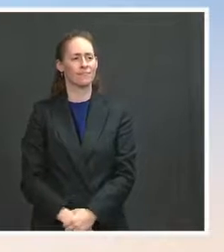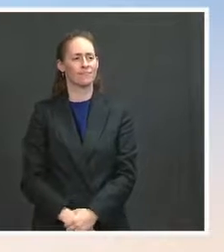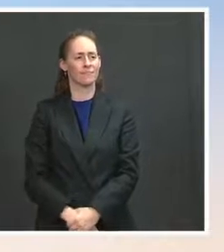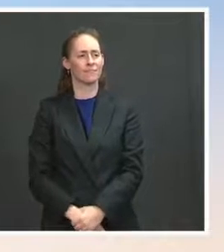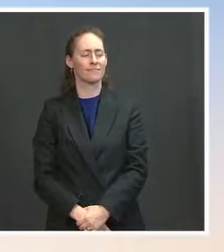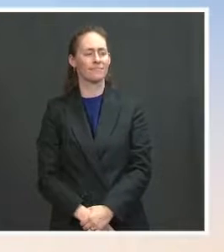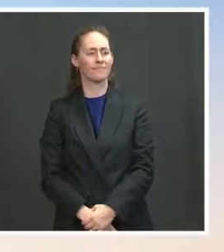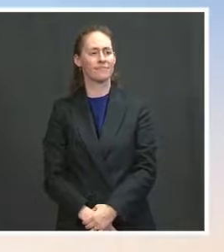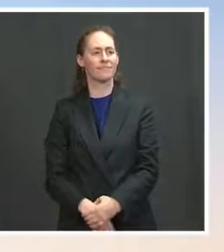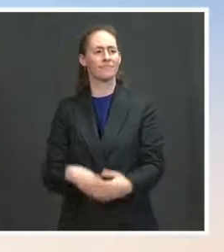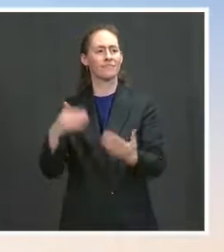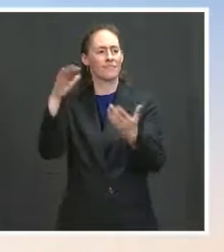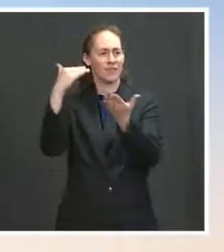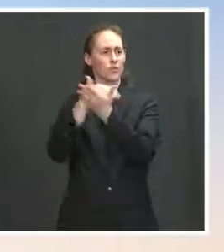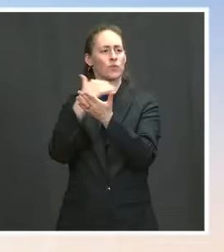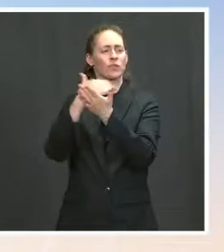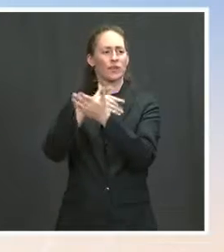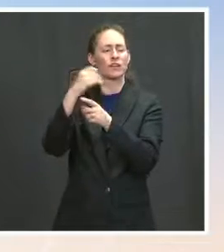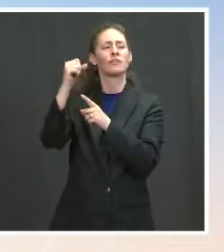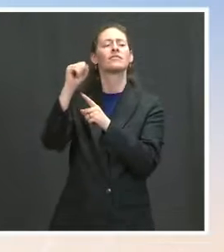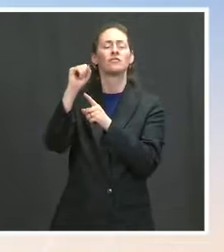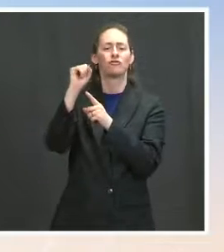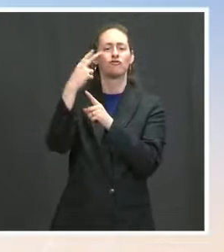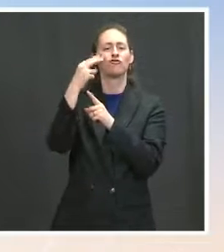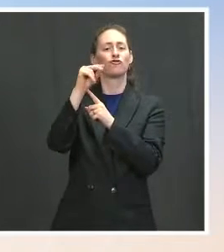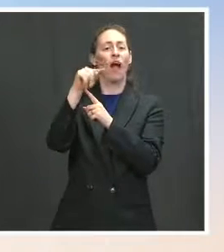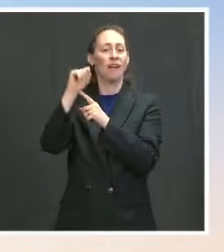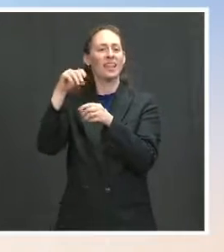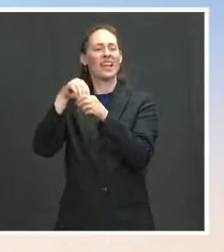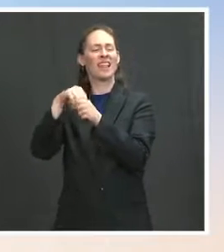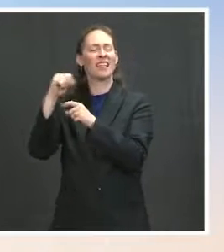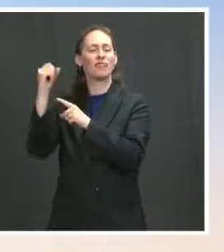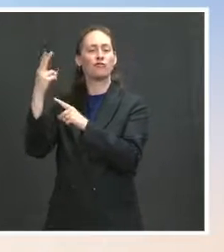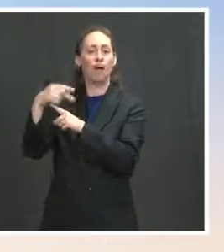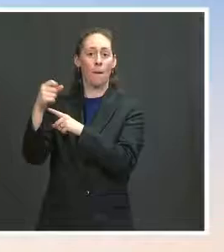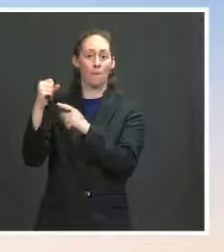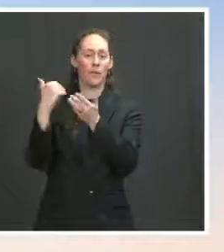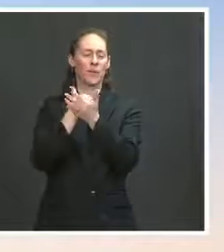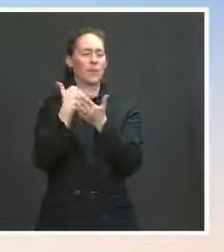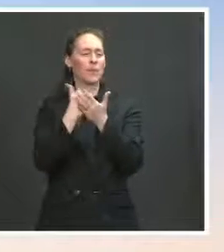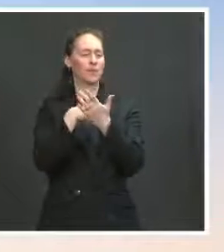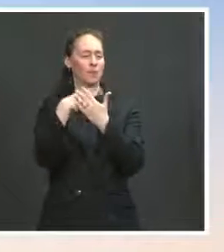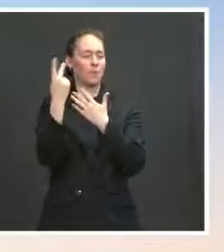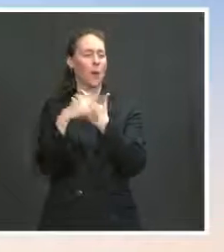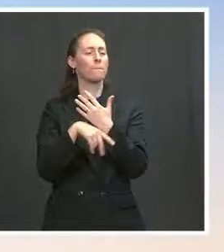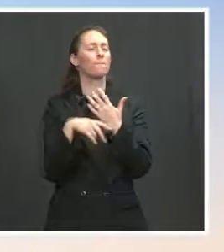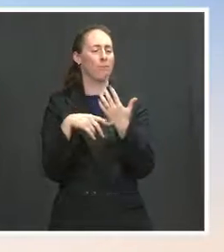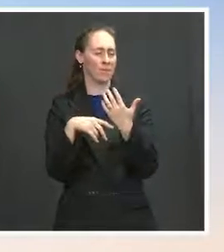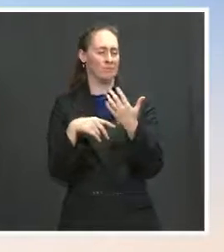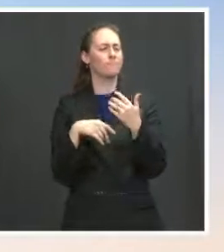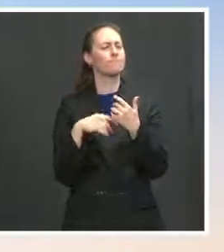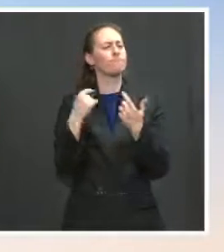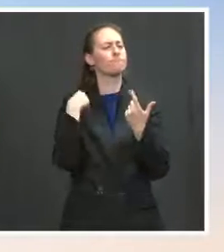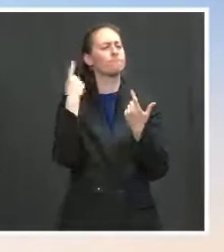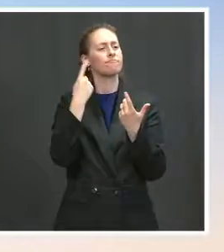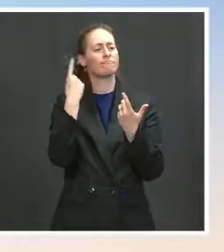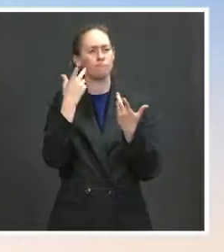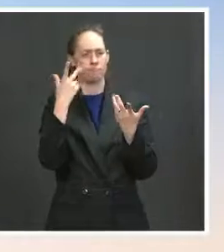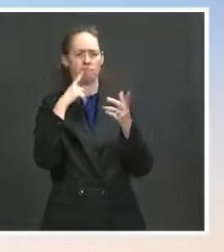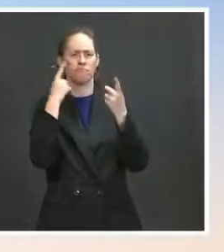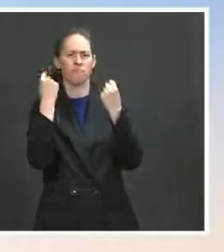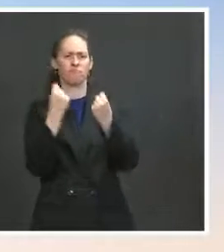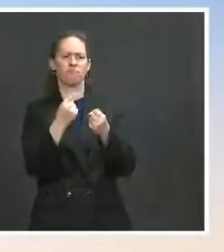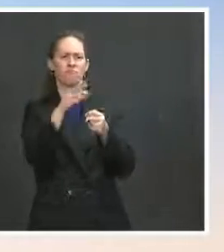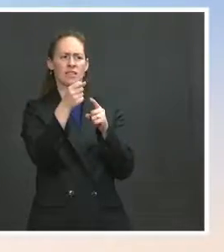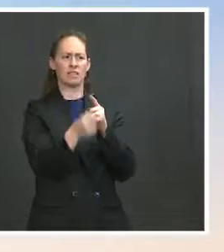country. How are you going to work with other, I guess, communities, especially in the South, where there is a concern that those vaccination